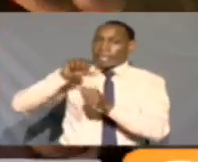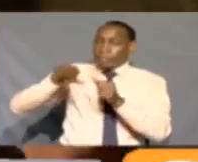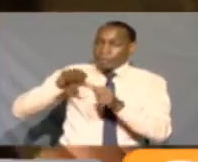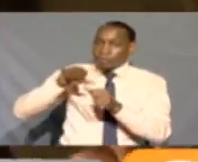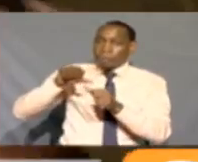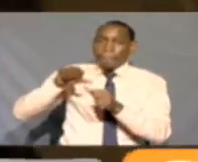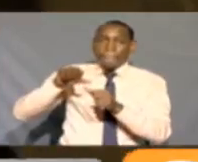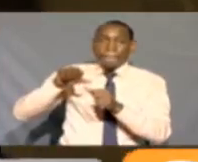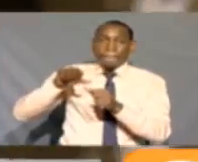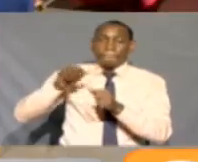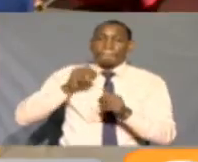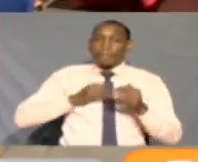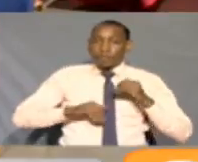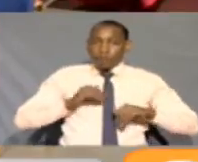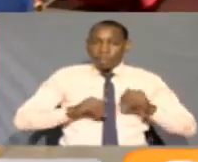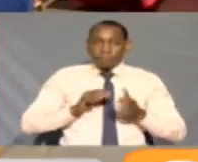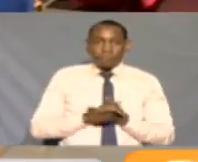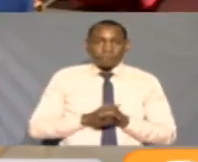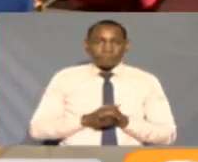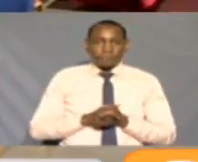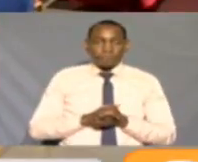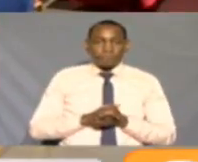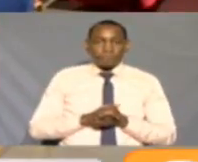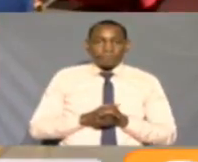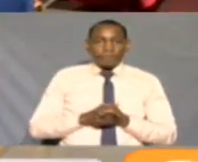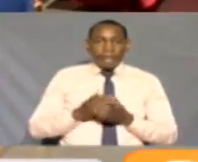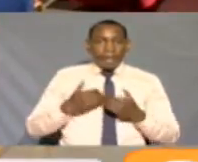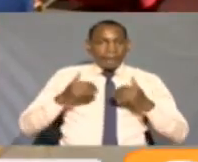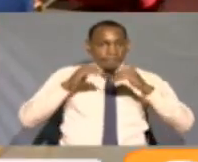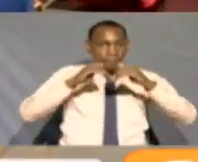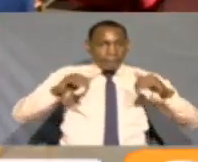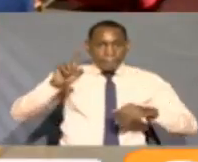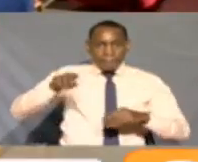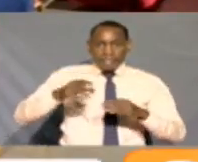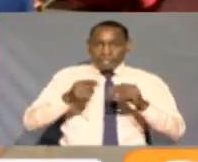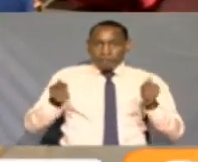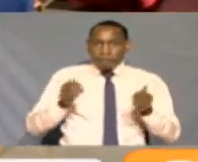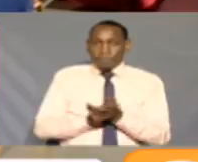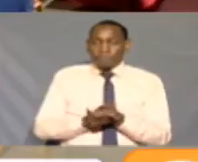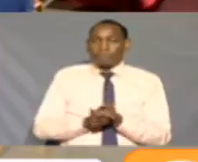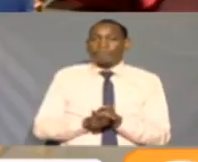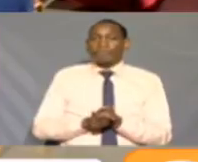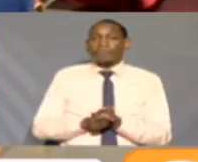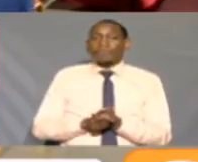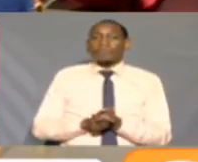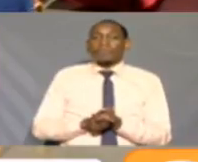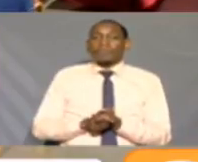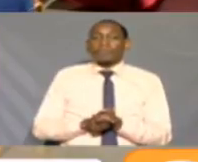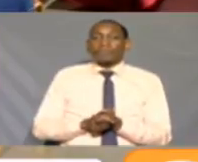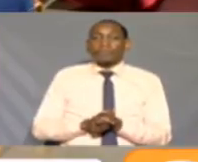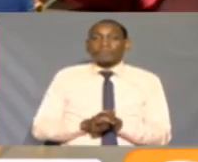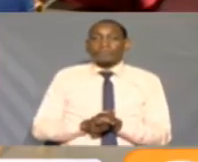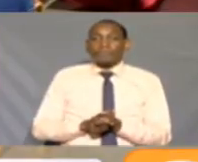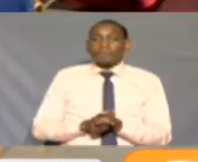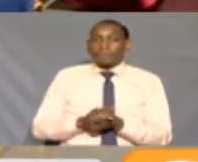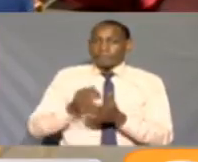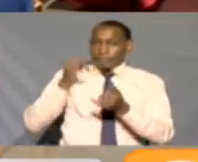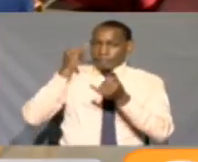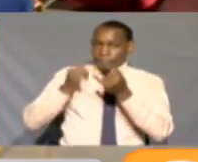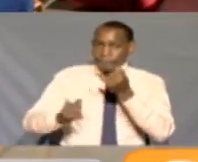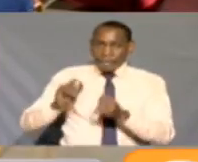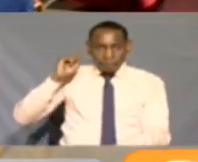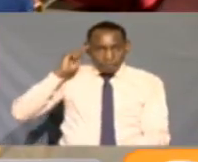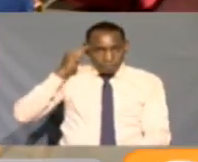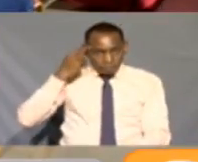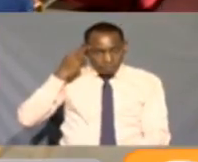know, corruption. Something is a gap that definitely needs to be looked at. Irungu, let's get your last thoughts. So I think my final thoughts on this